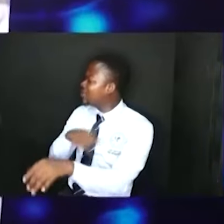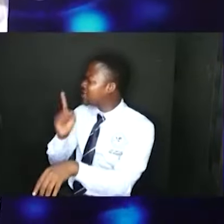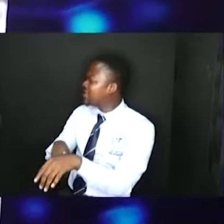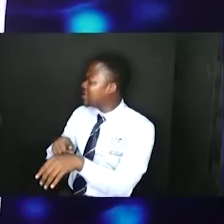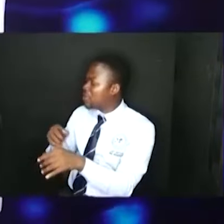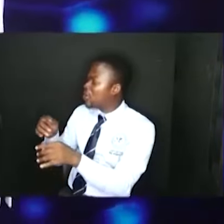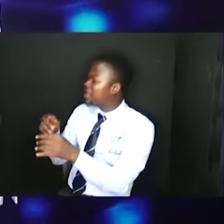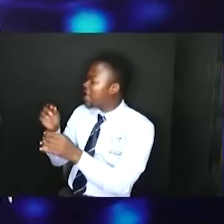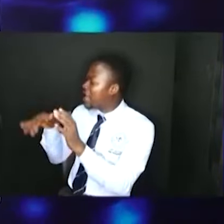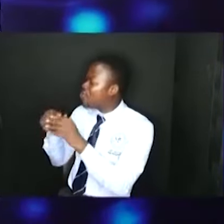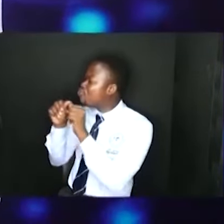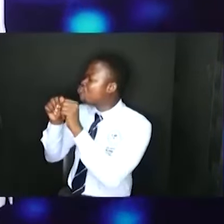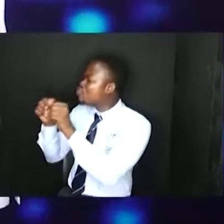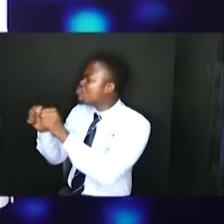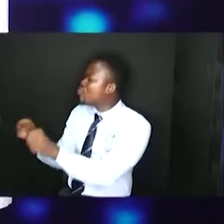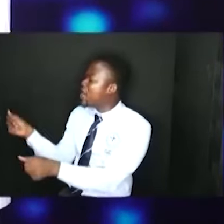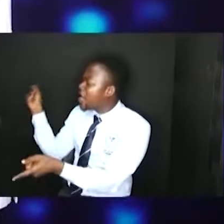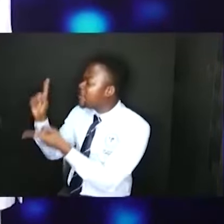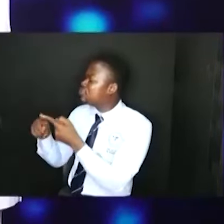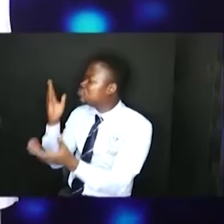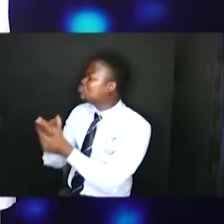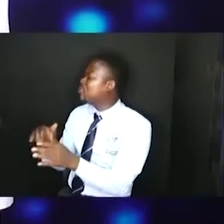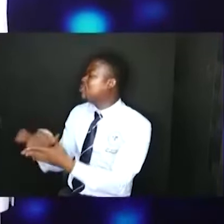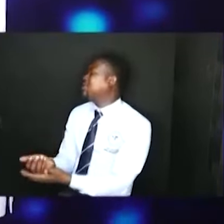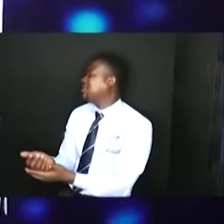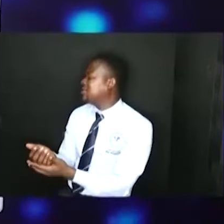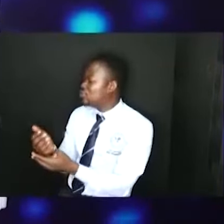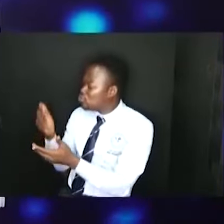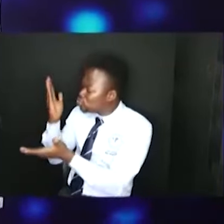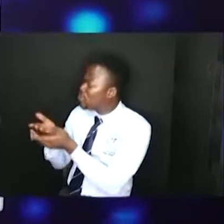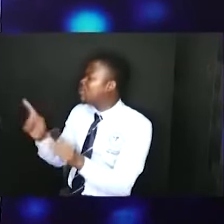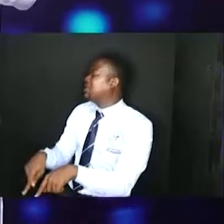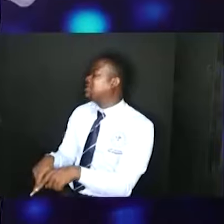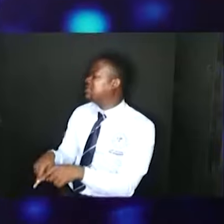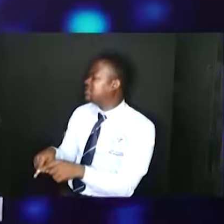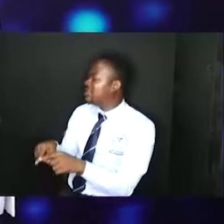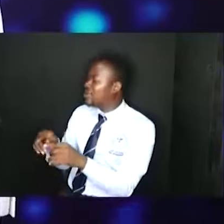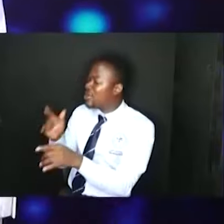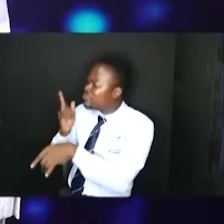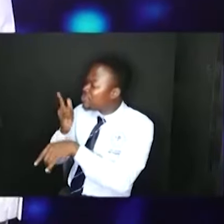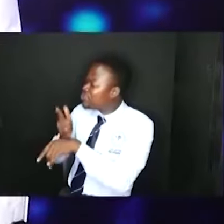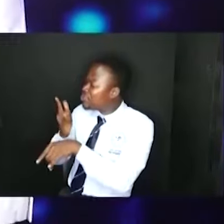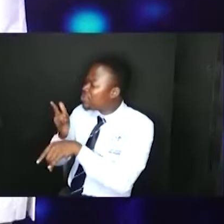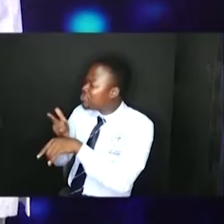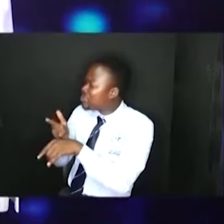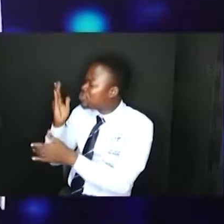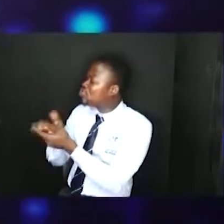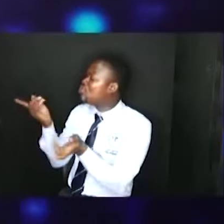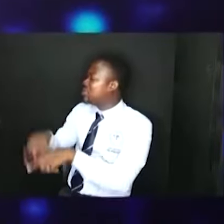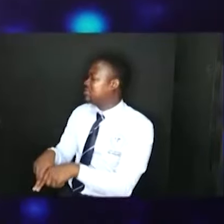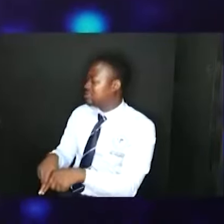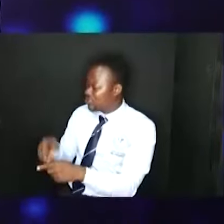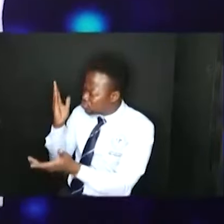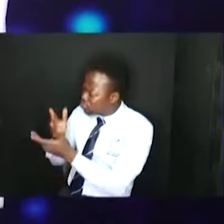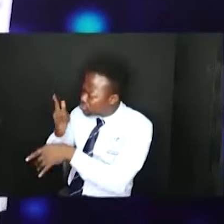Ena Eli kachire no se da ben ena ube bronsa akosi you won sanu mu no efriwani so. Now let's pay attention